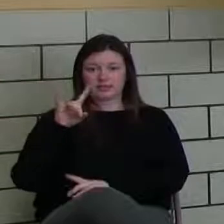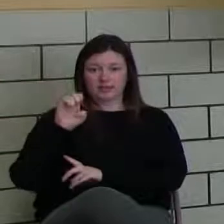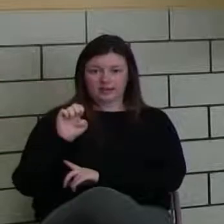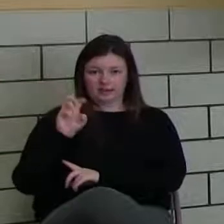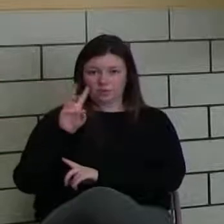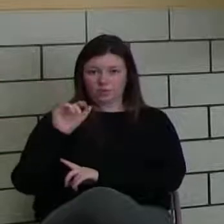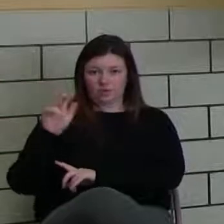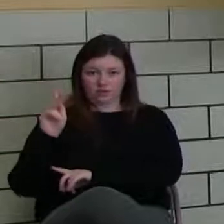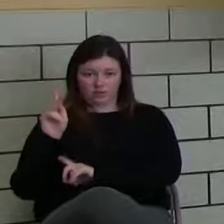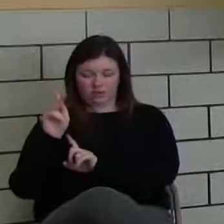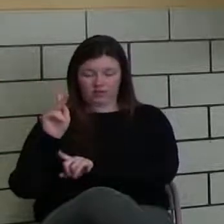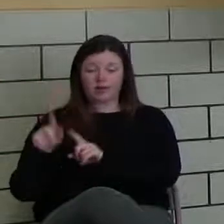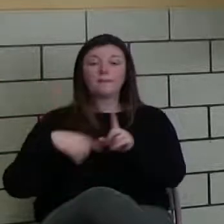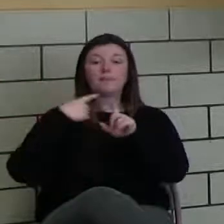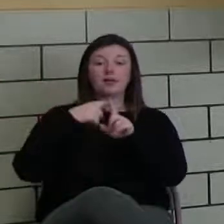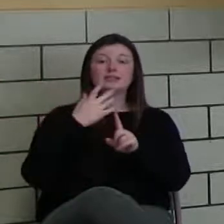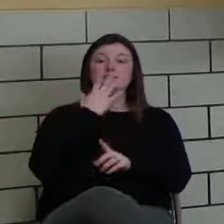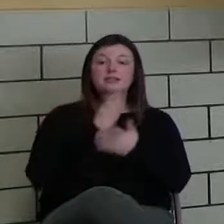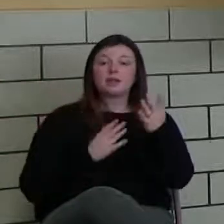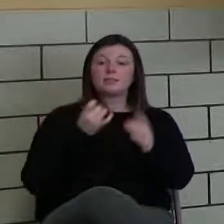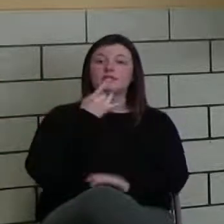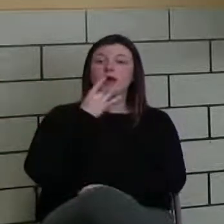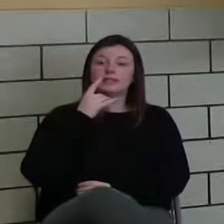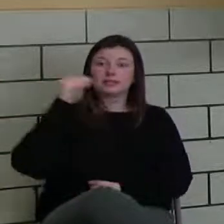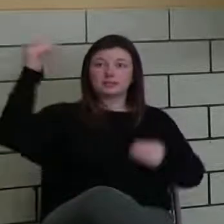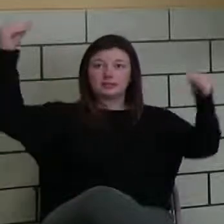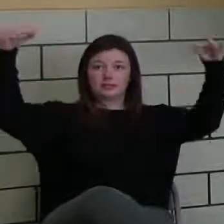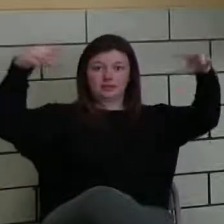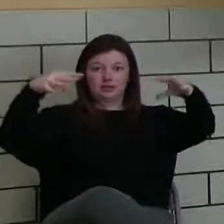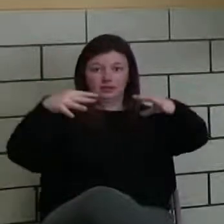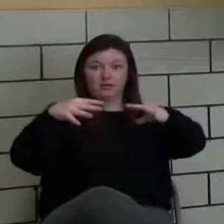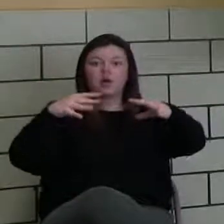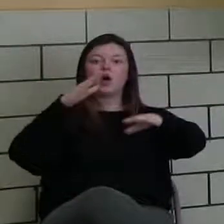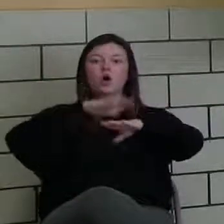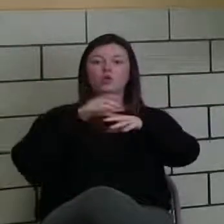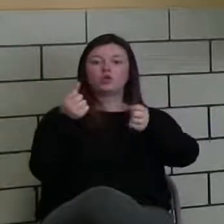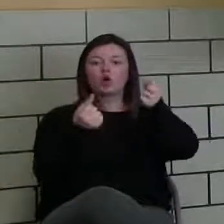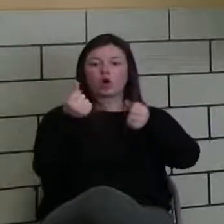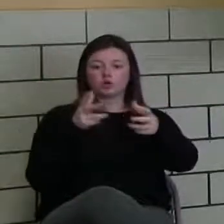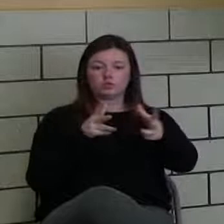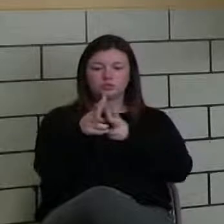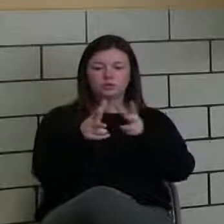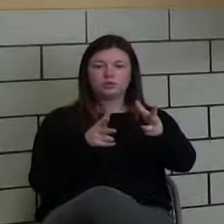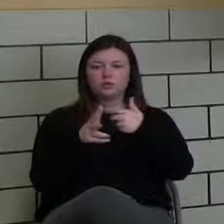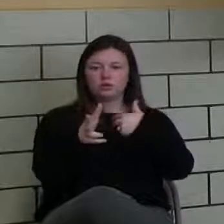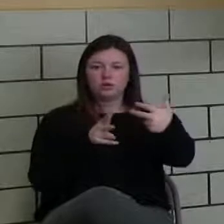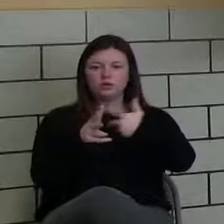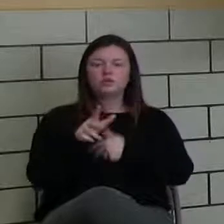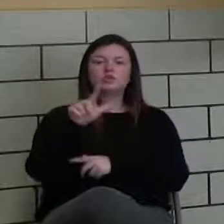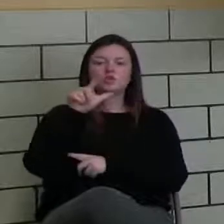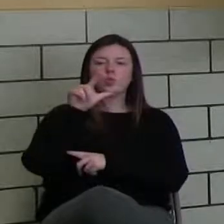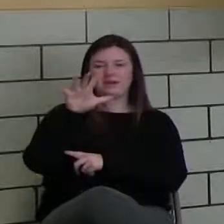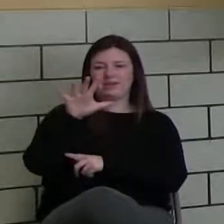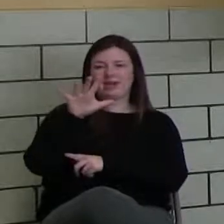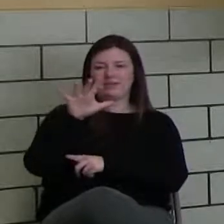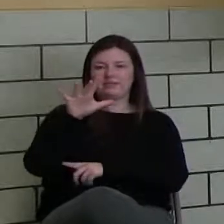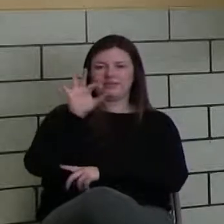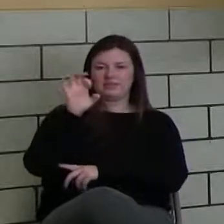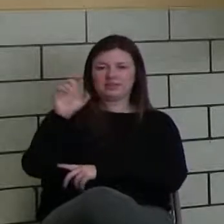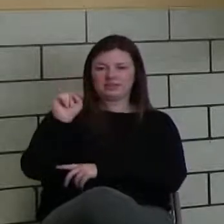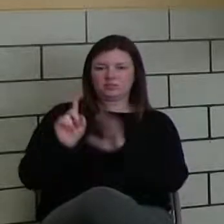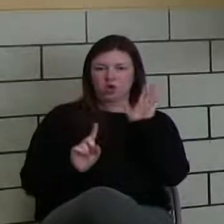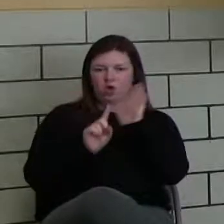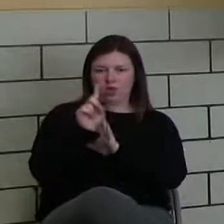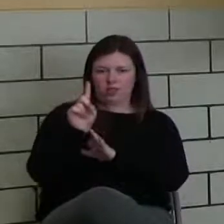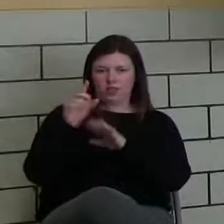are 25 feet tall. Those vehicular lights happen at the ends of the blocks and at the center of the blocks, and